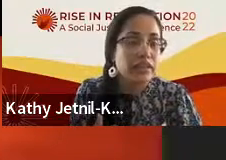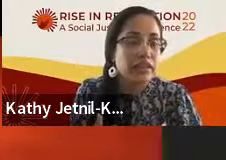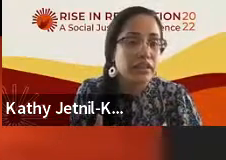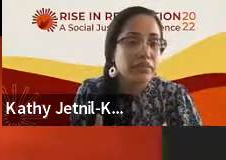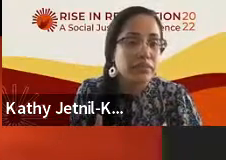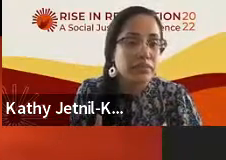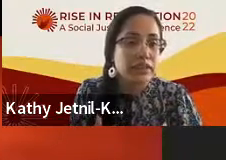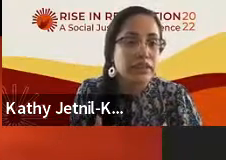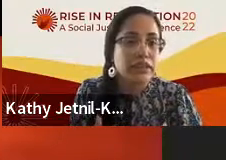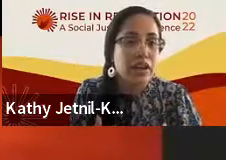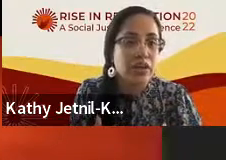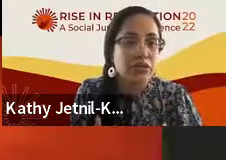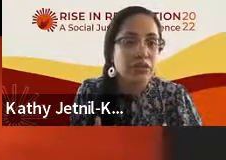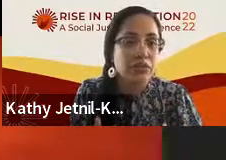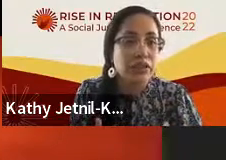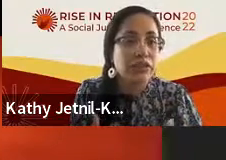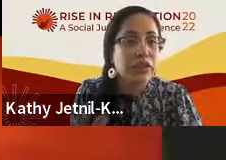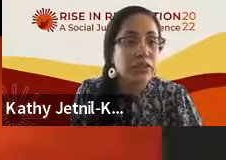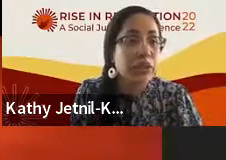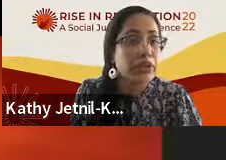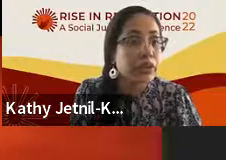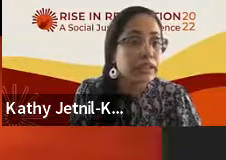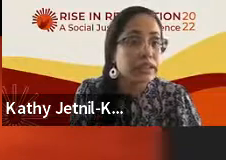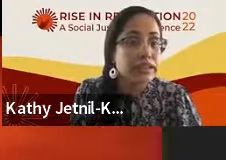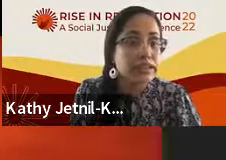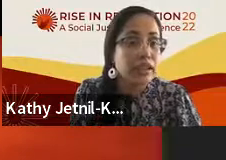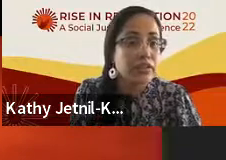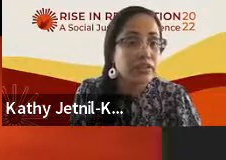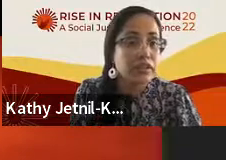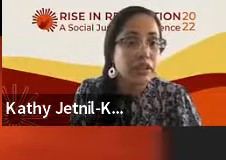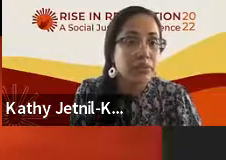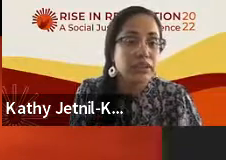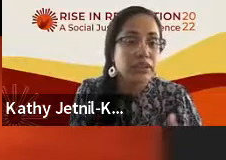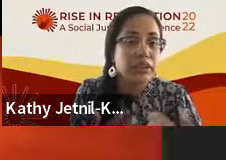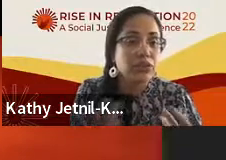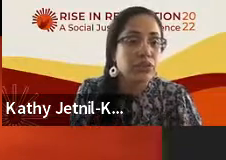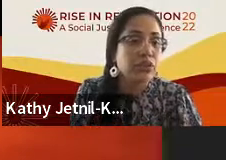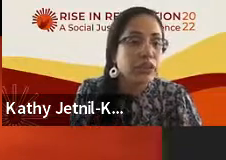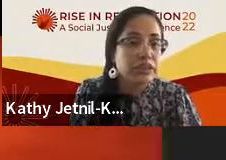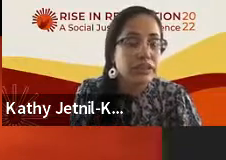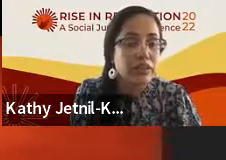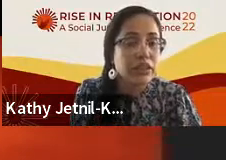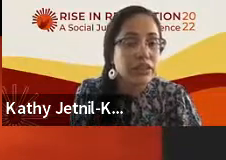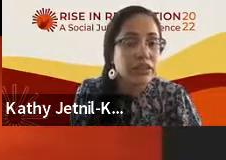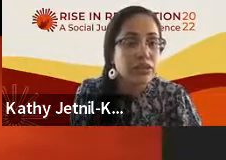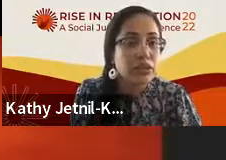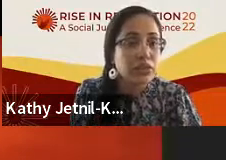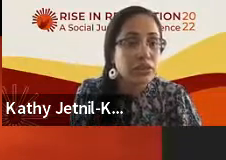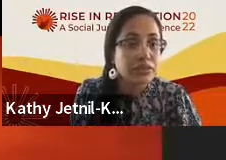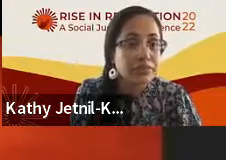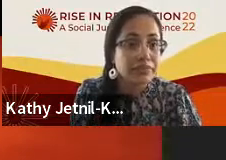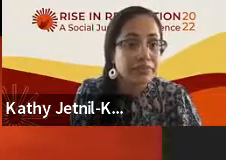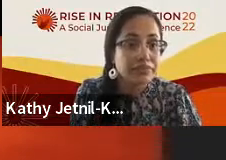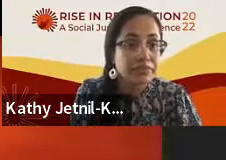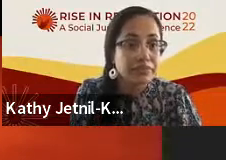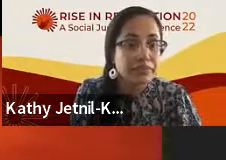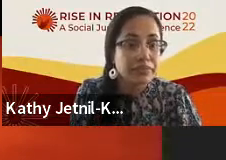And it's now being affected by the rising sea level because that nuclear waste is now leaking into the